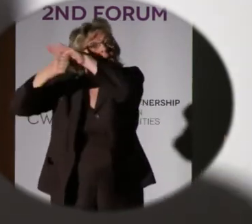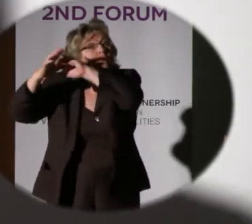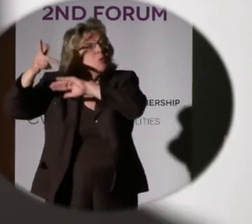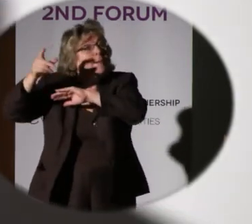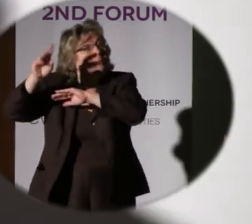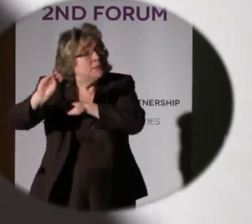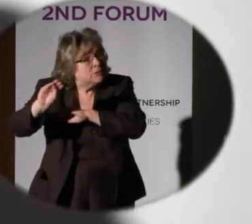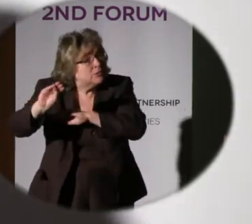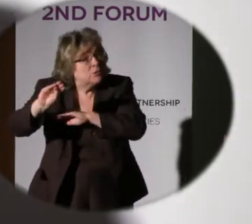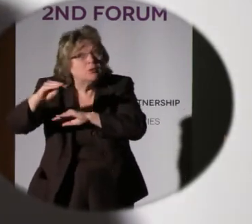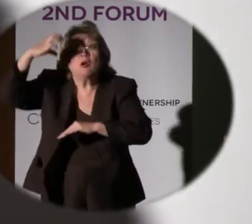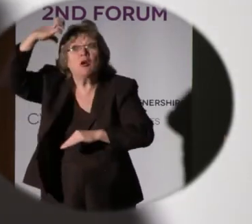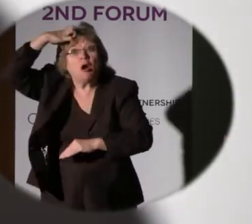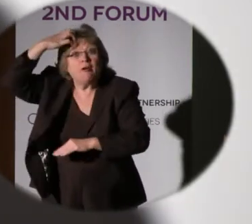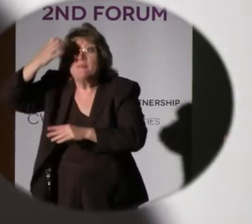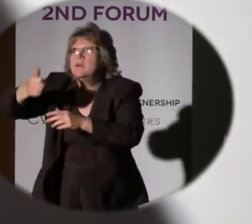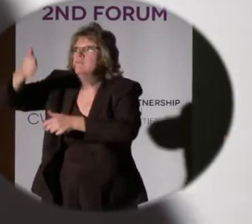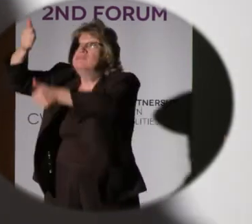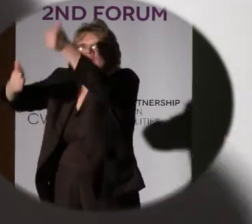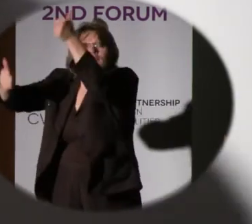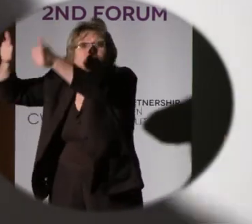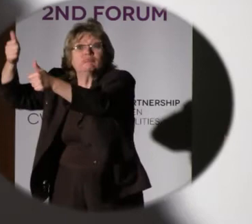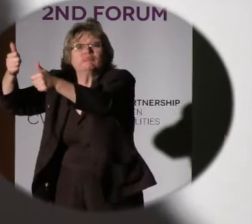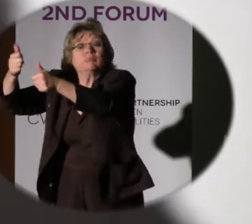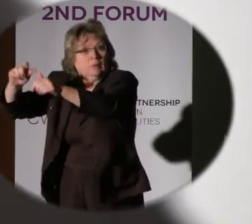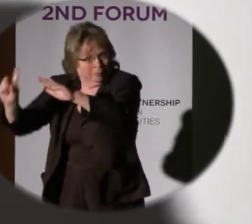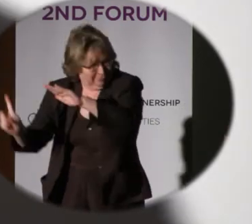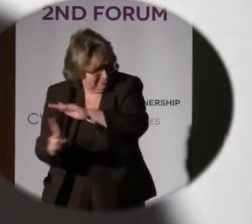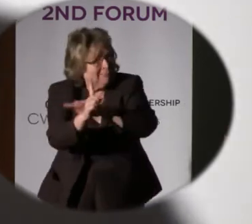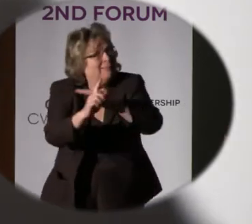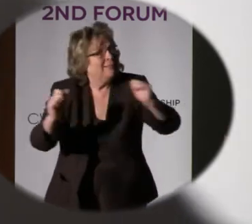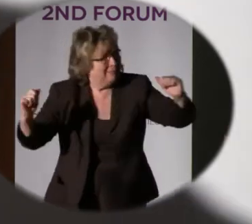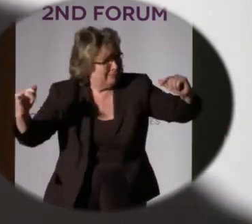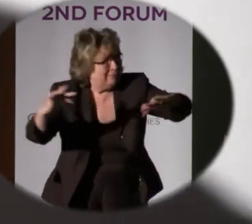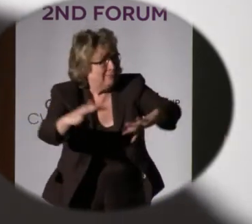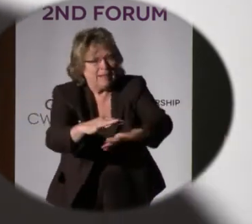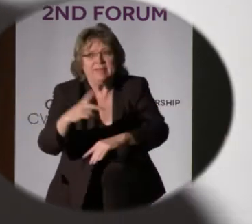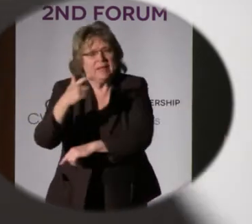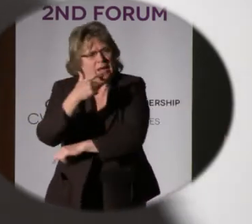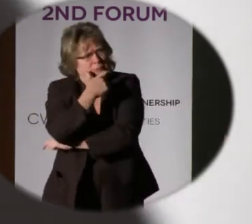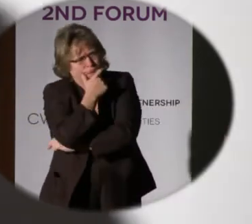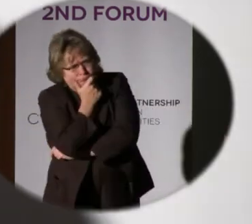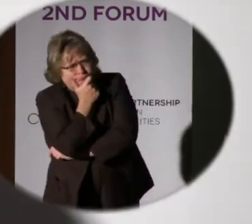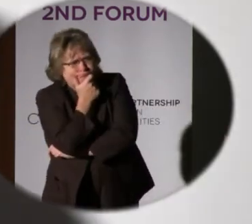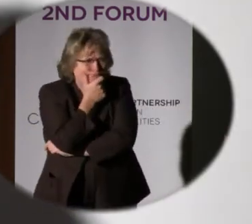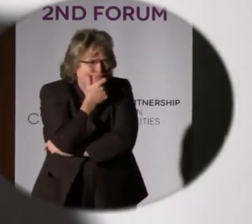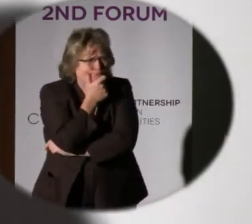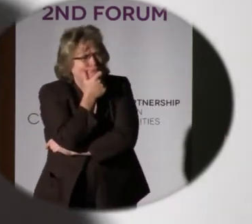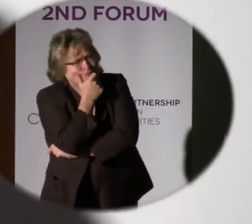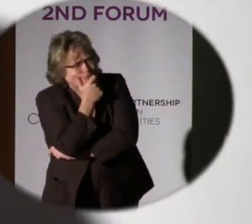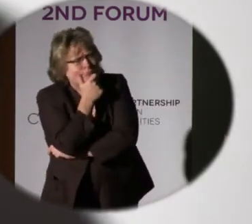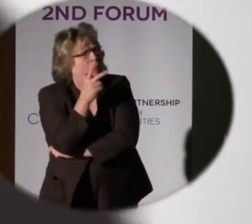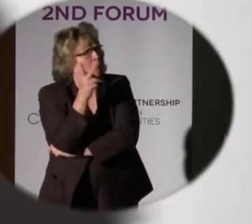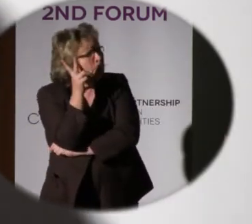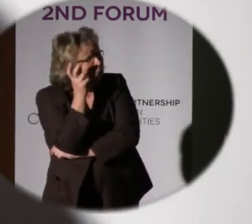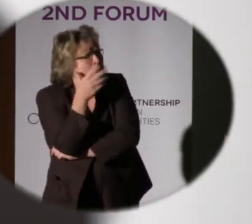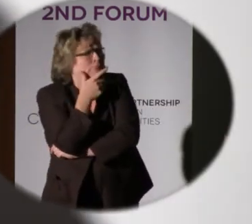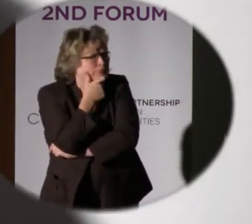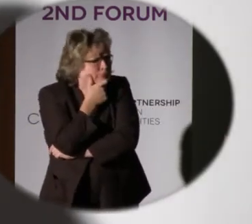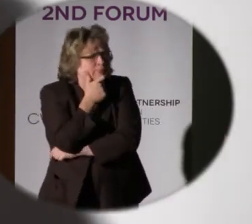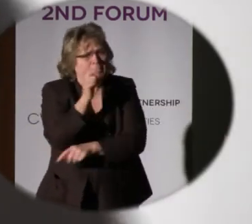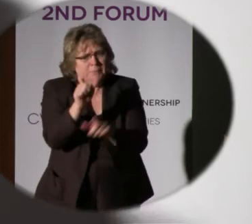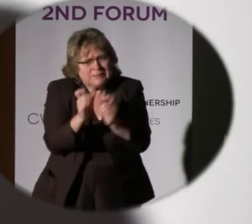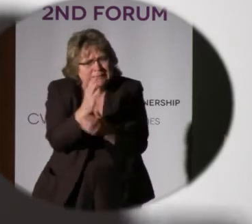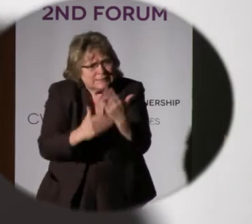this summit, and it is a very serious summit because actually the